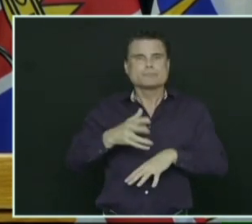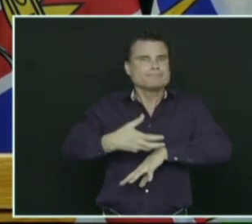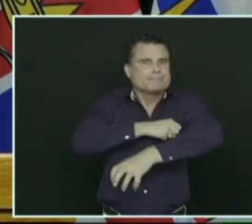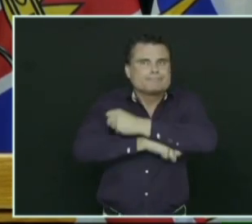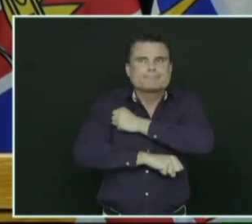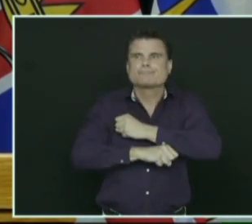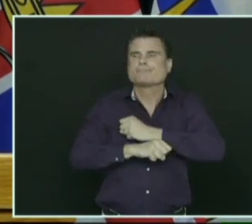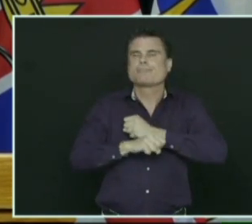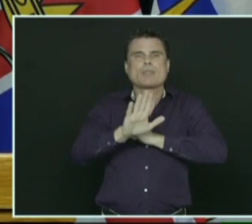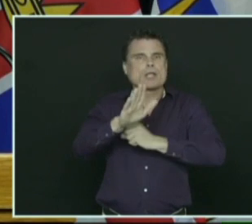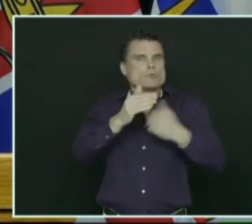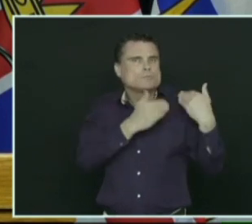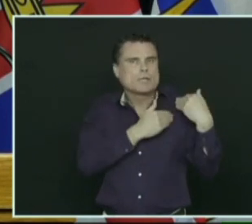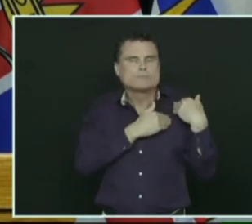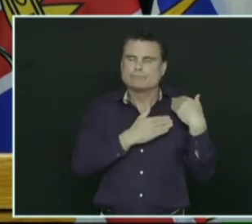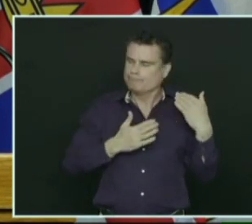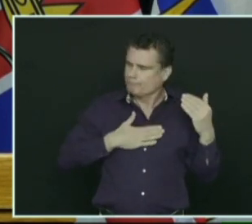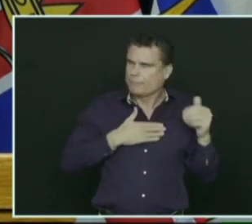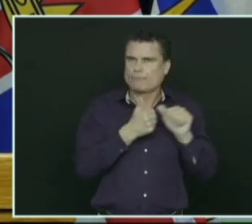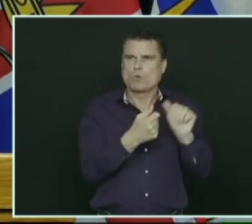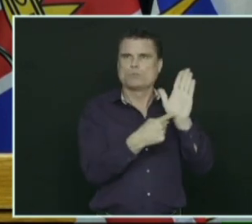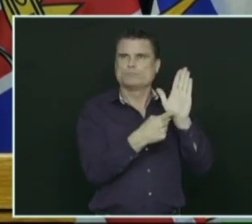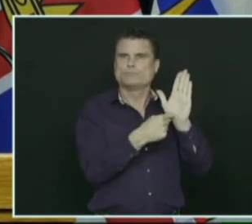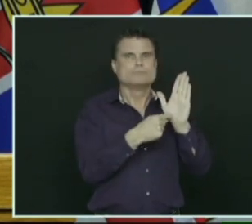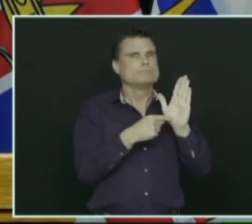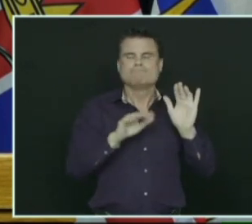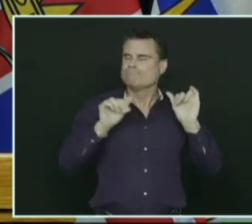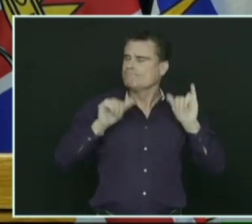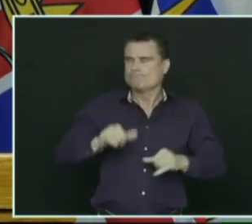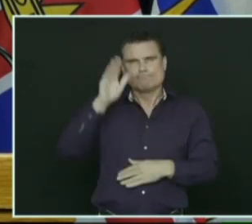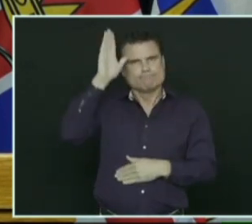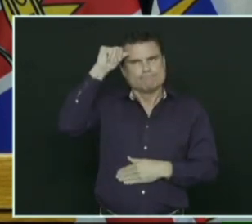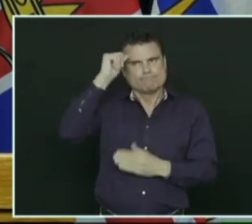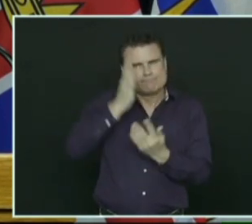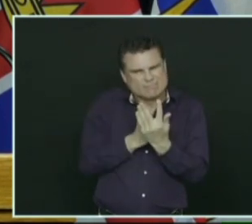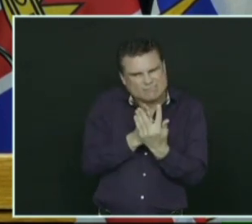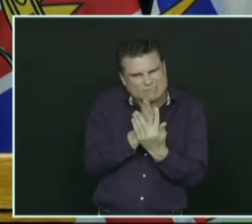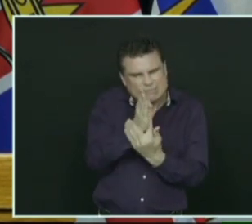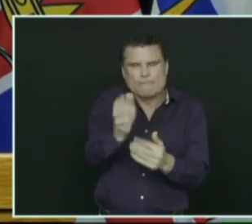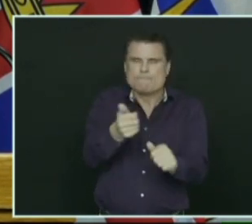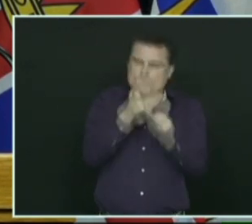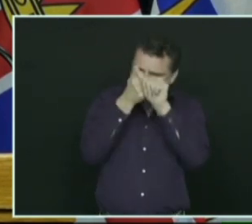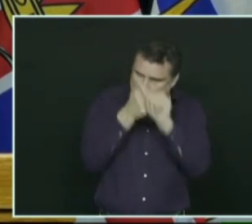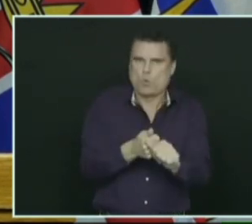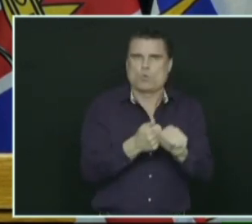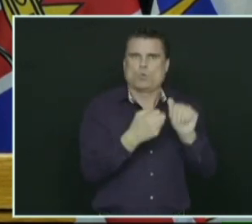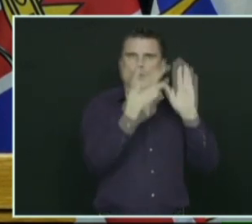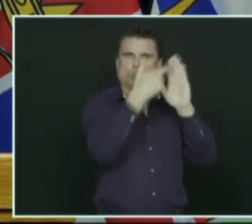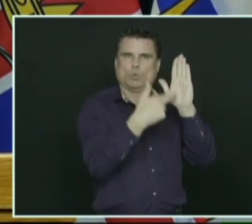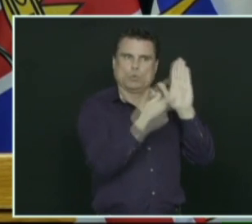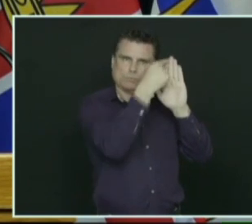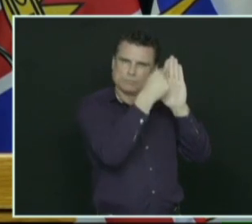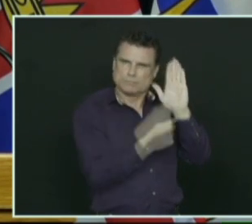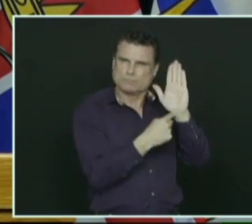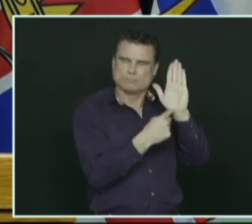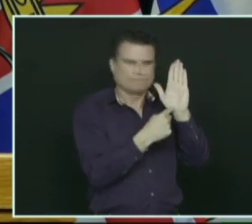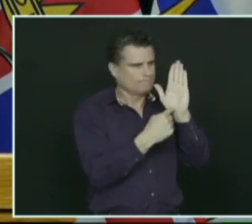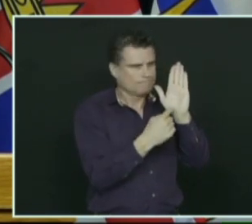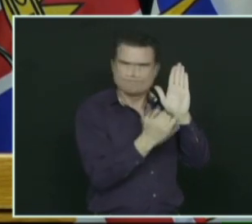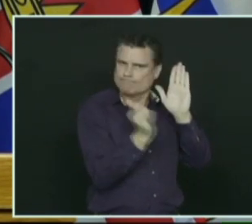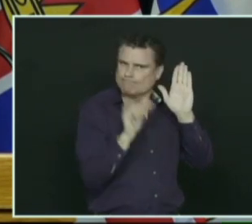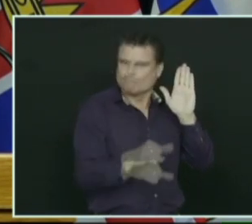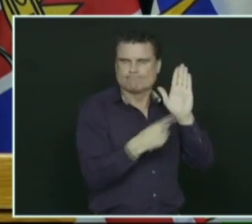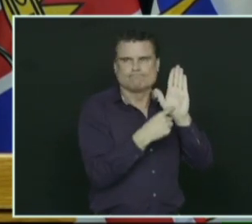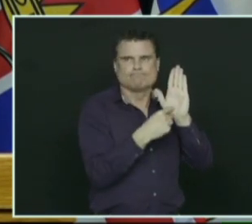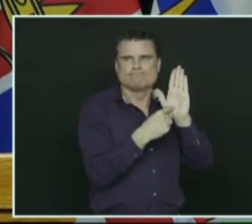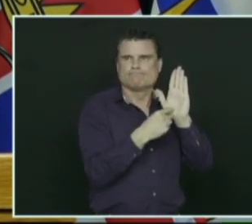going outside and enjoying the sunshine. Do videos like this concern you that the message will resonate with people and people